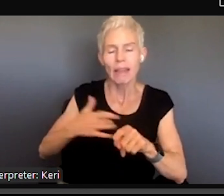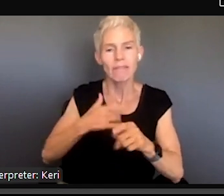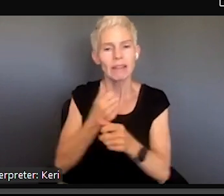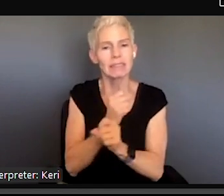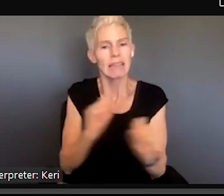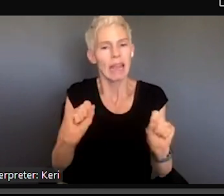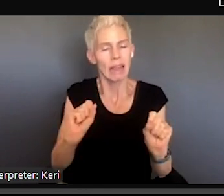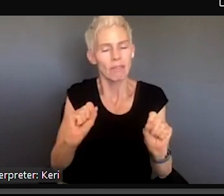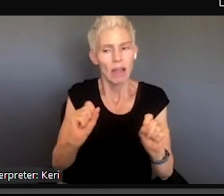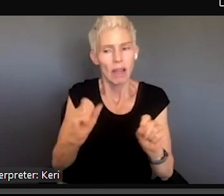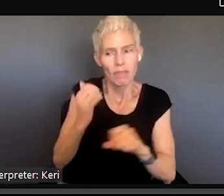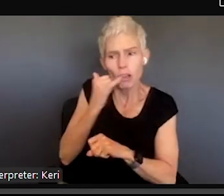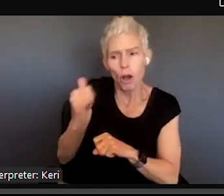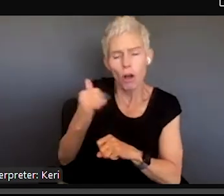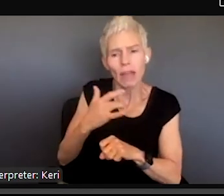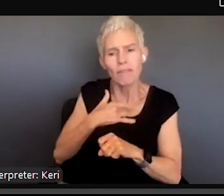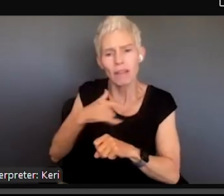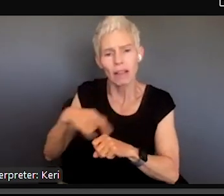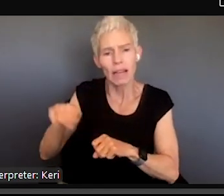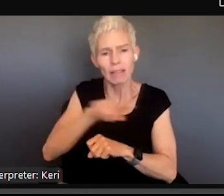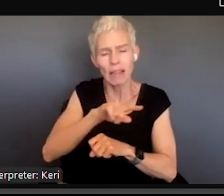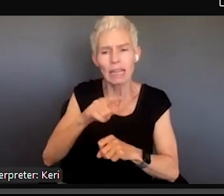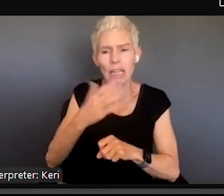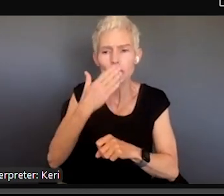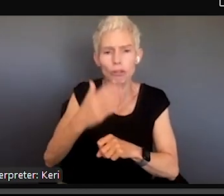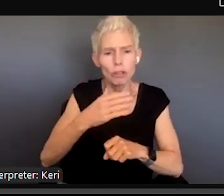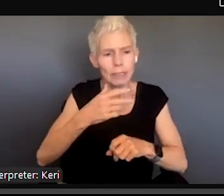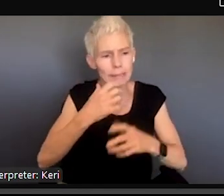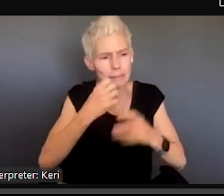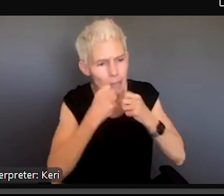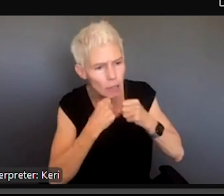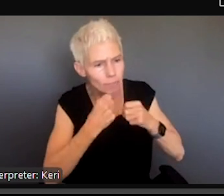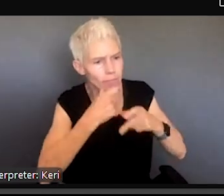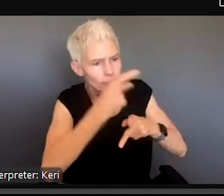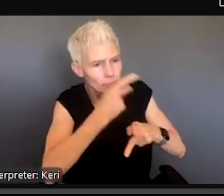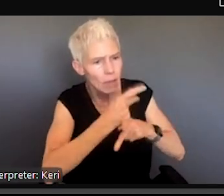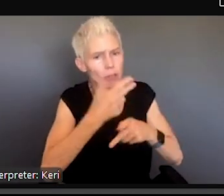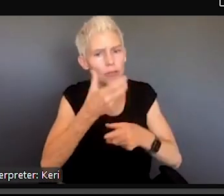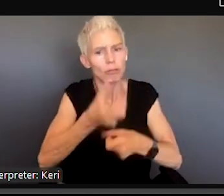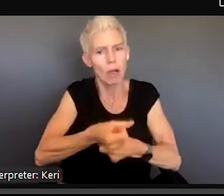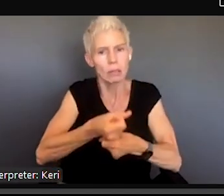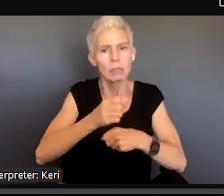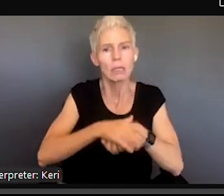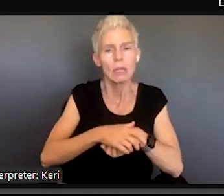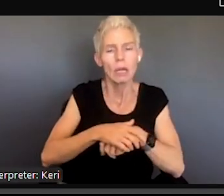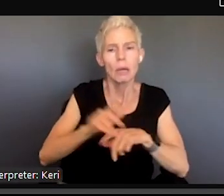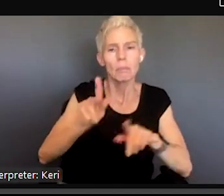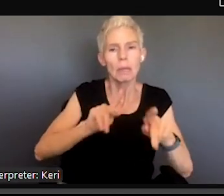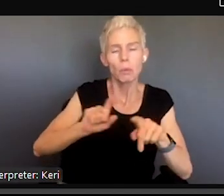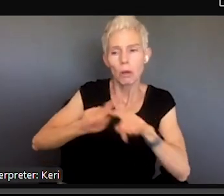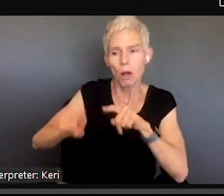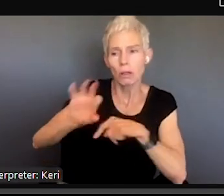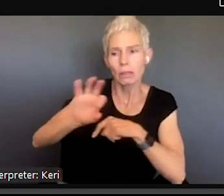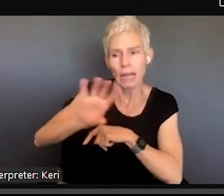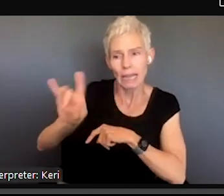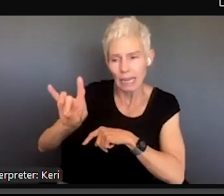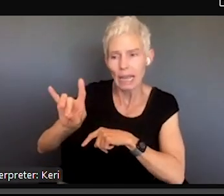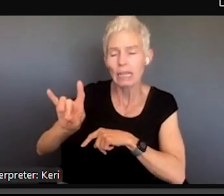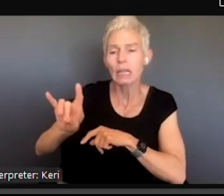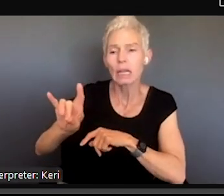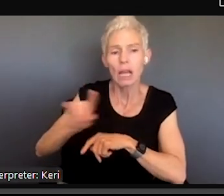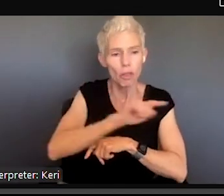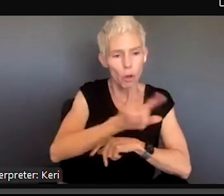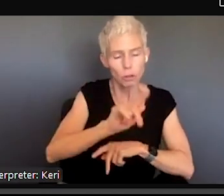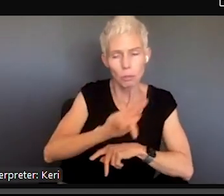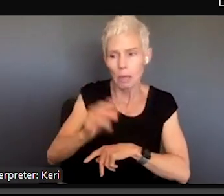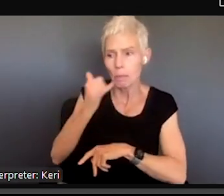they're getting good care and trust. And that speaks volumes for the wonderful folks who work at our 988 call center, that people trust them and are calling back.